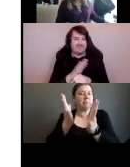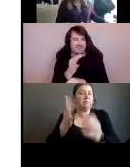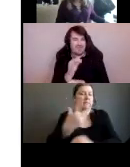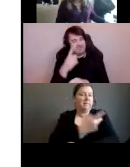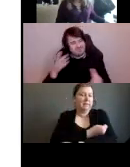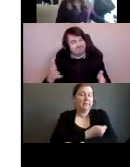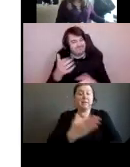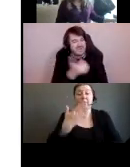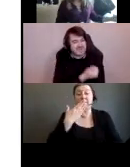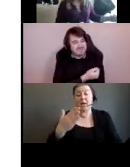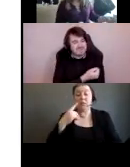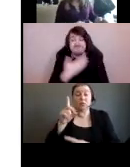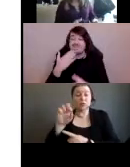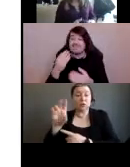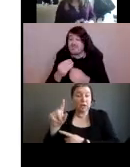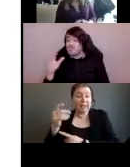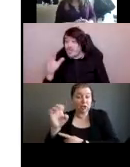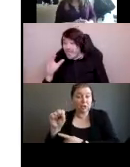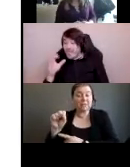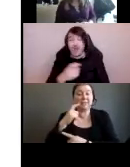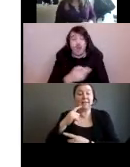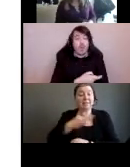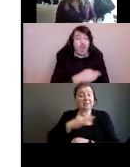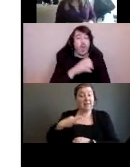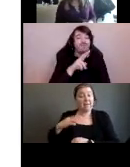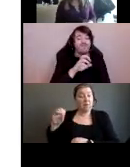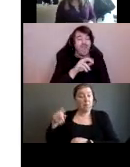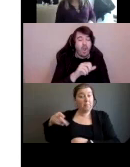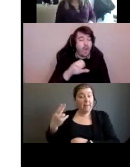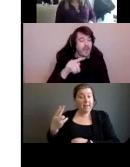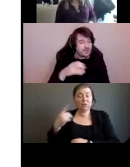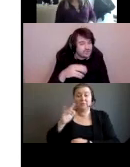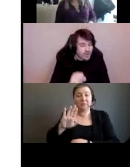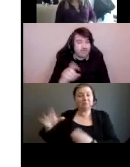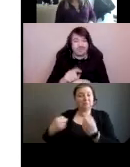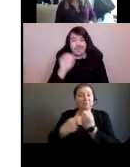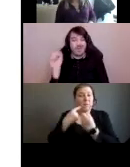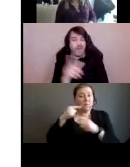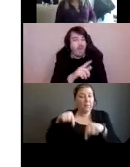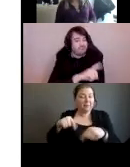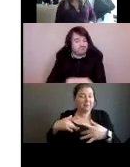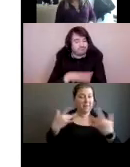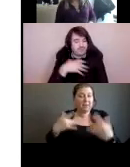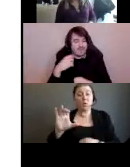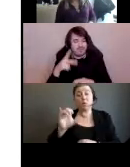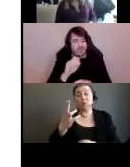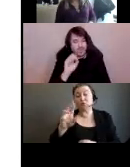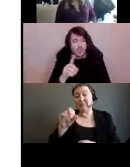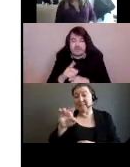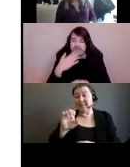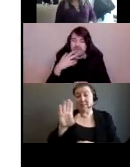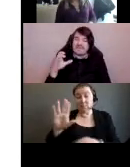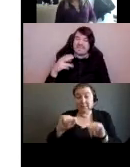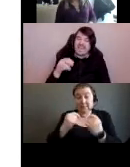to Dr. Etches, and all staff at OPH for your support for this event, as well as Christine and your team, and